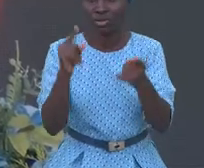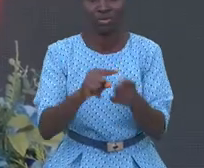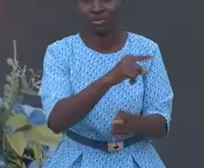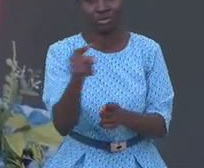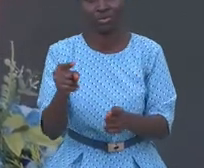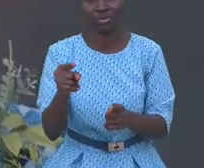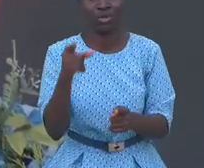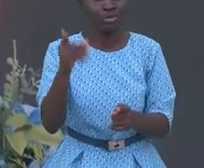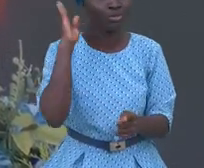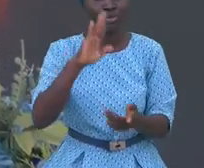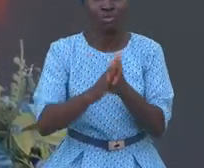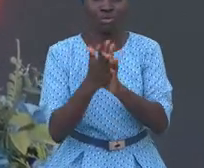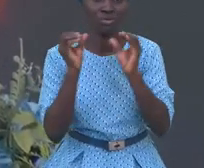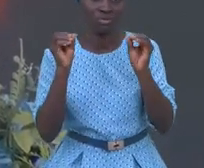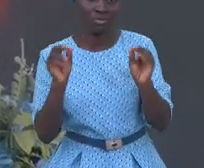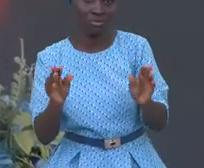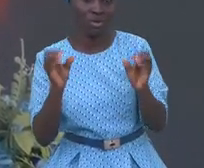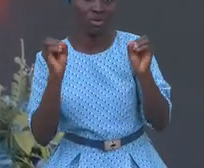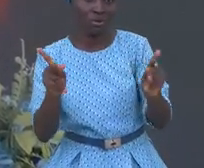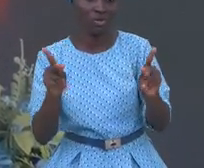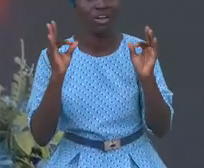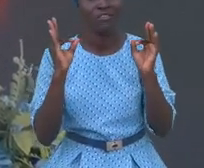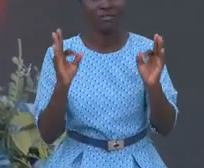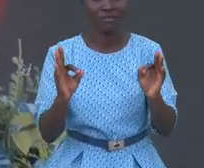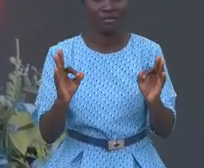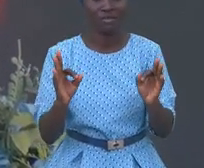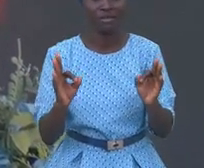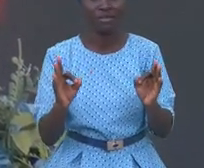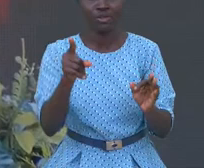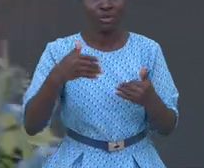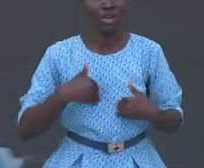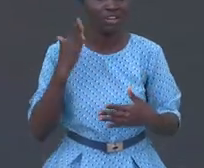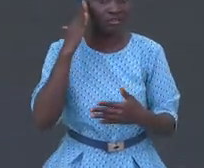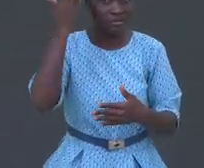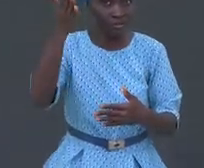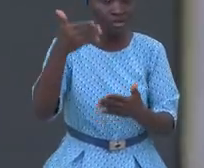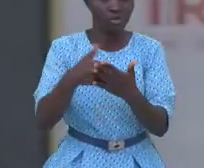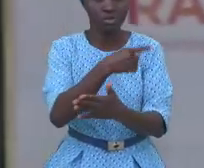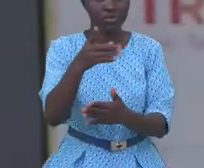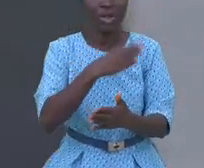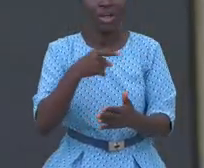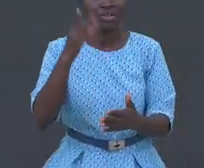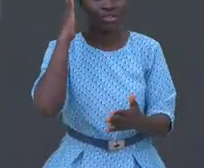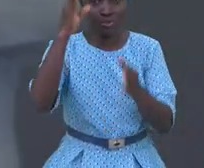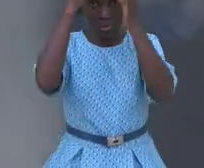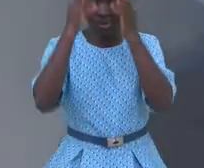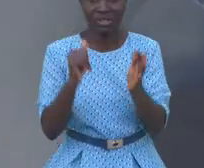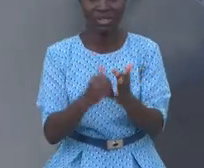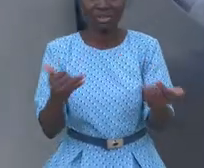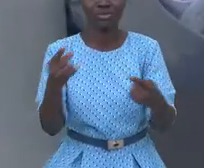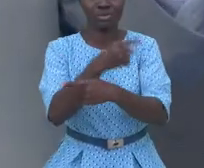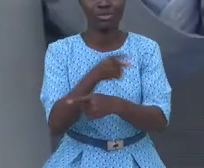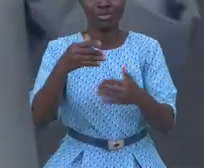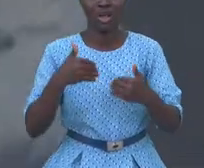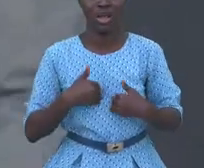You'll have the future before you. And you will say, today will contribute to the goal